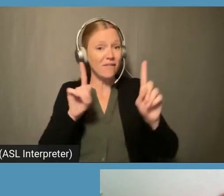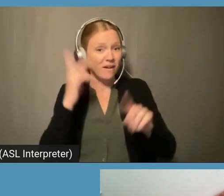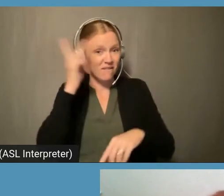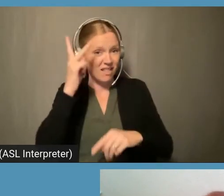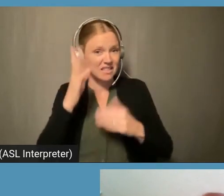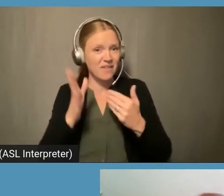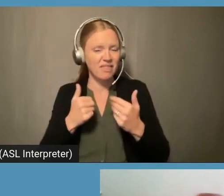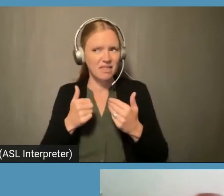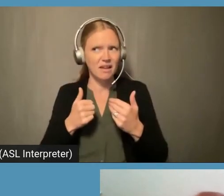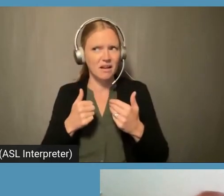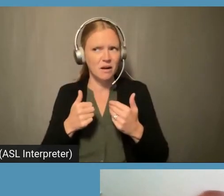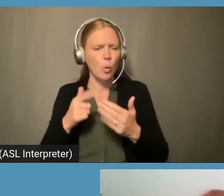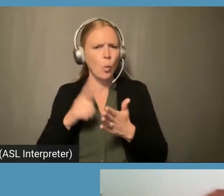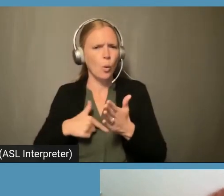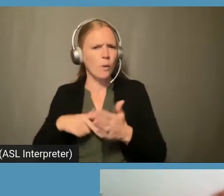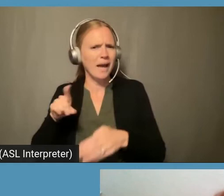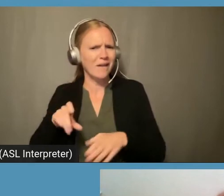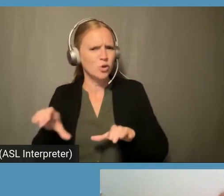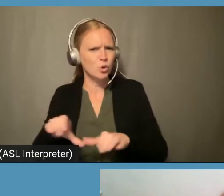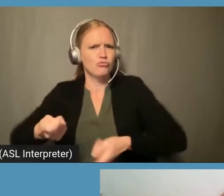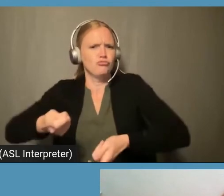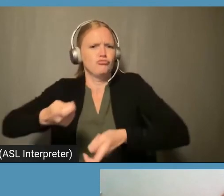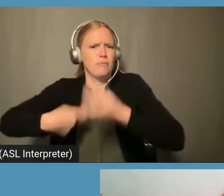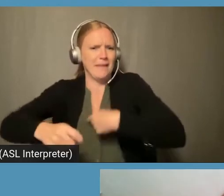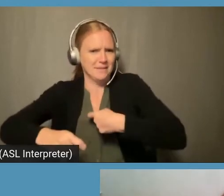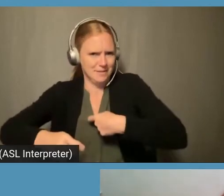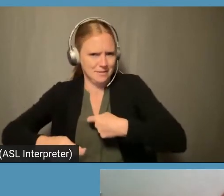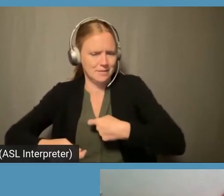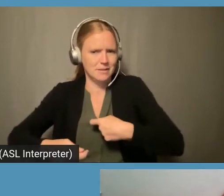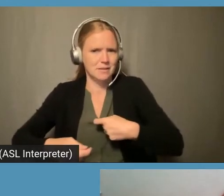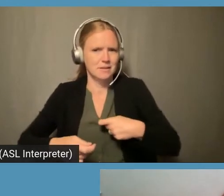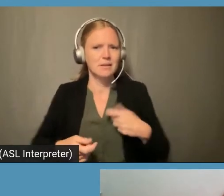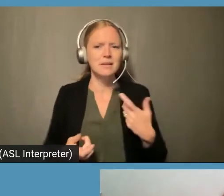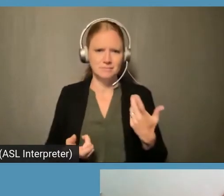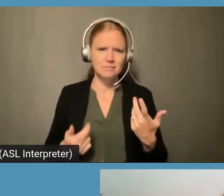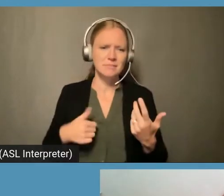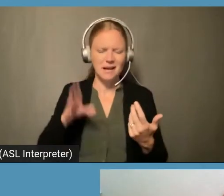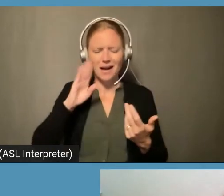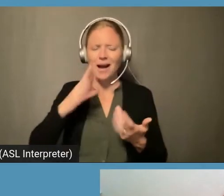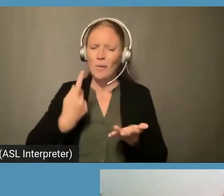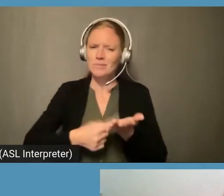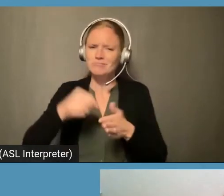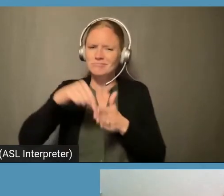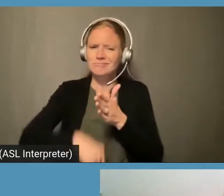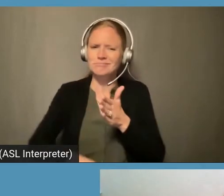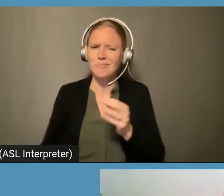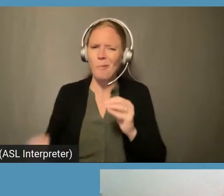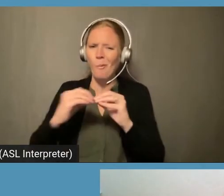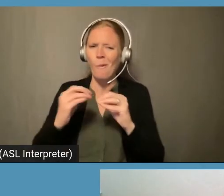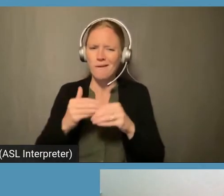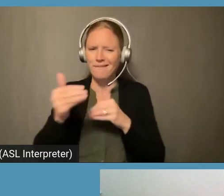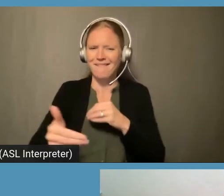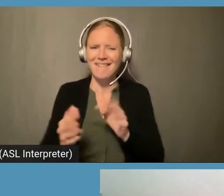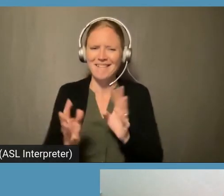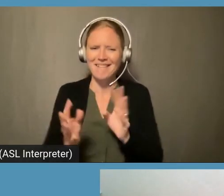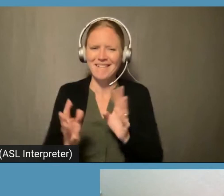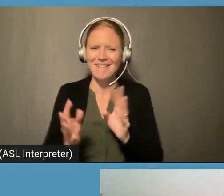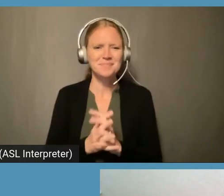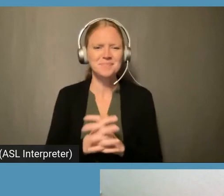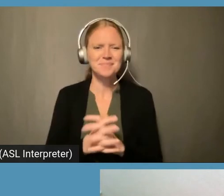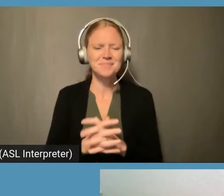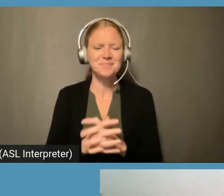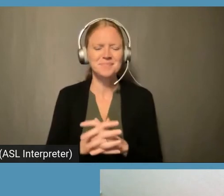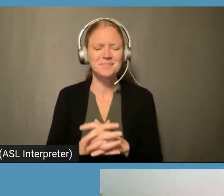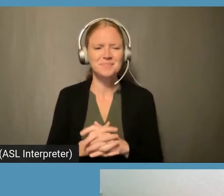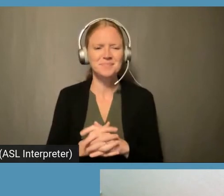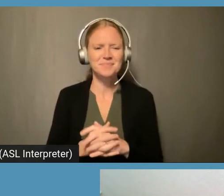sense? Mm-hmm. Yeah, so, absolutely. Like I said, I'll talk a lot about that next time, because I think